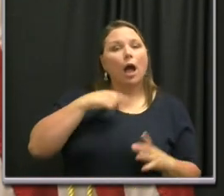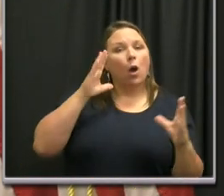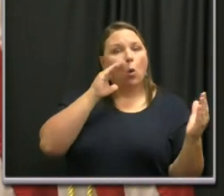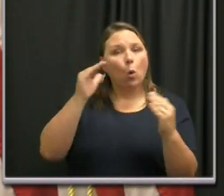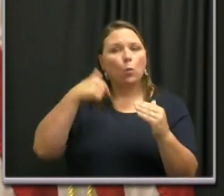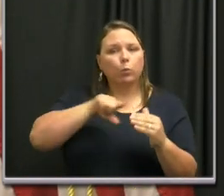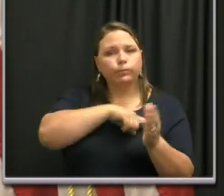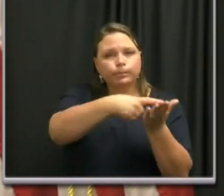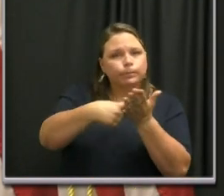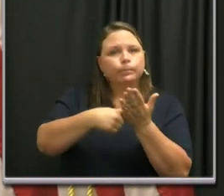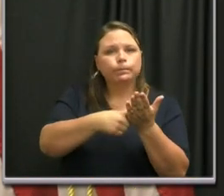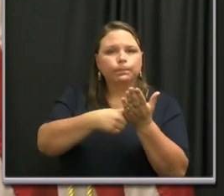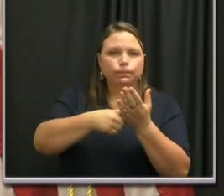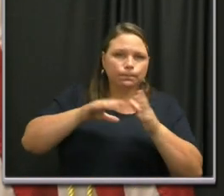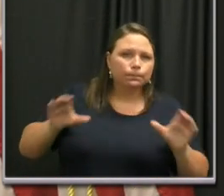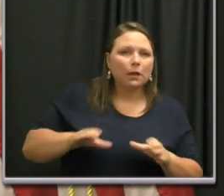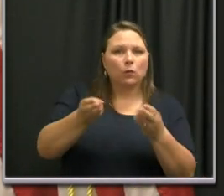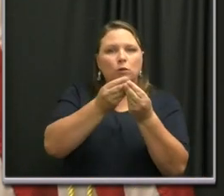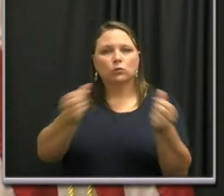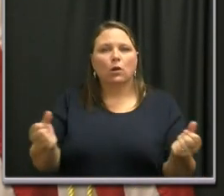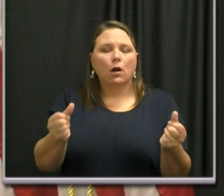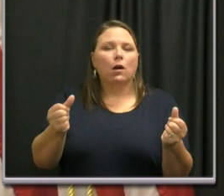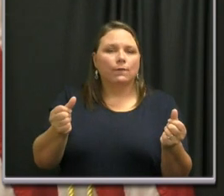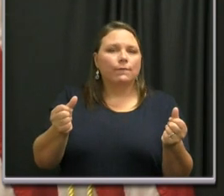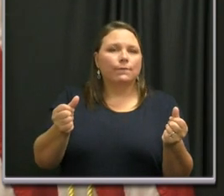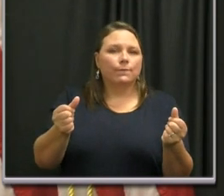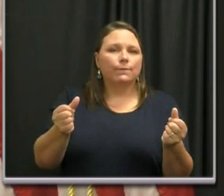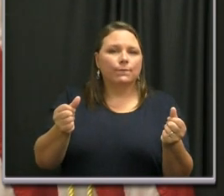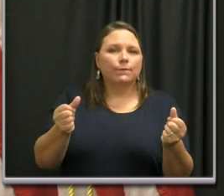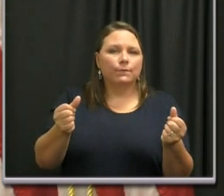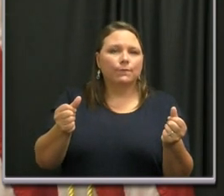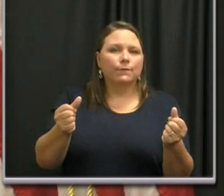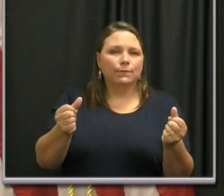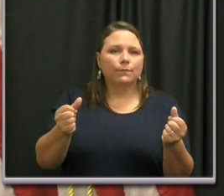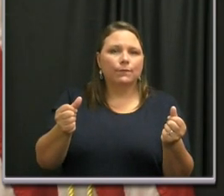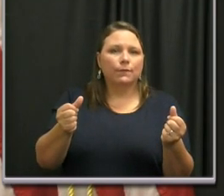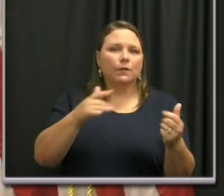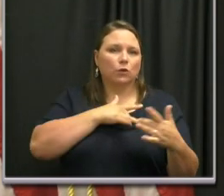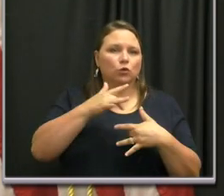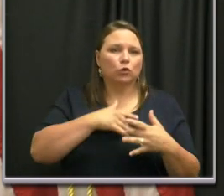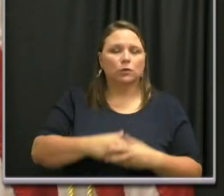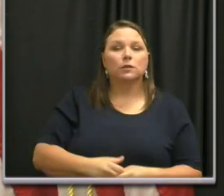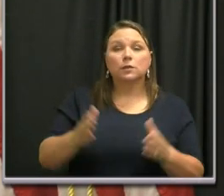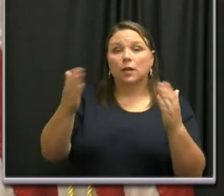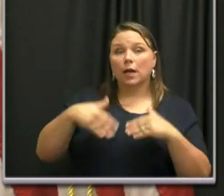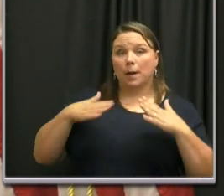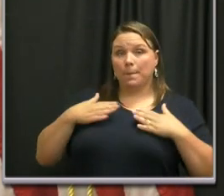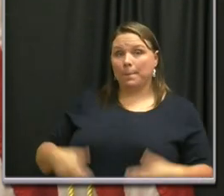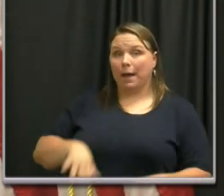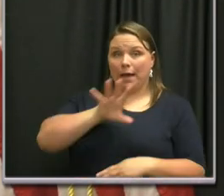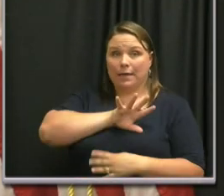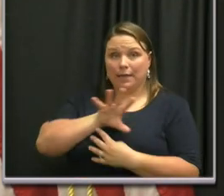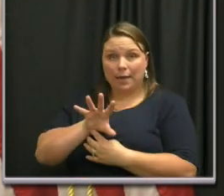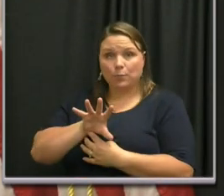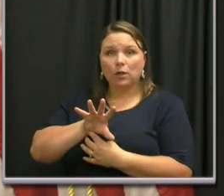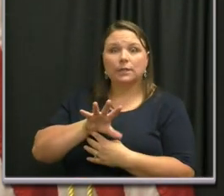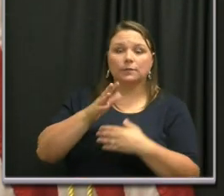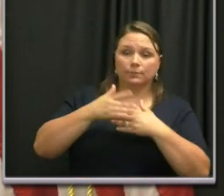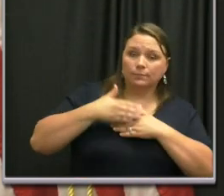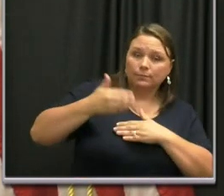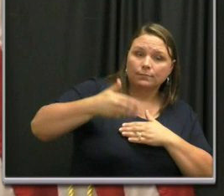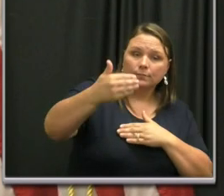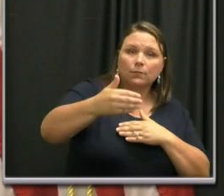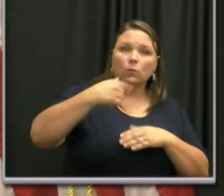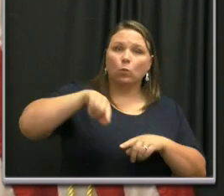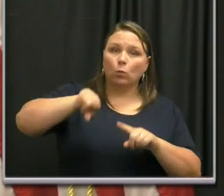can actively resolve the questions about this. As to body cameras, in the days ahead as we finalize